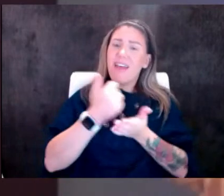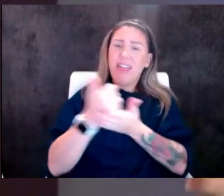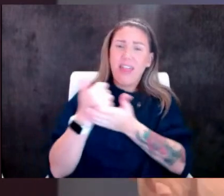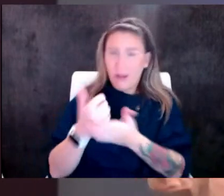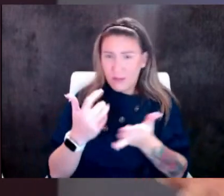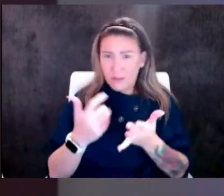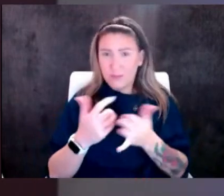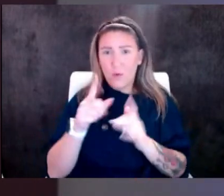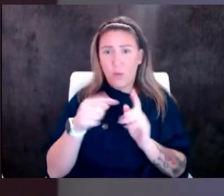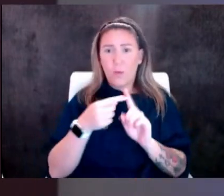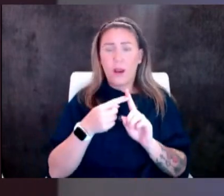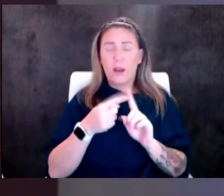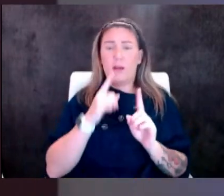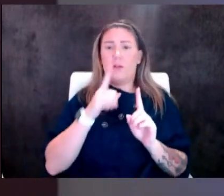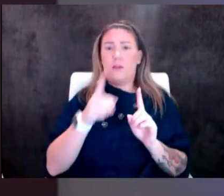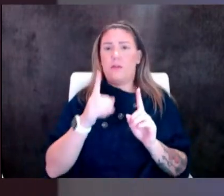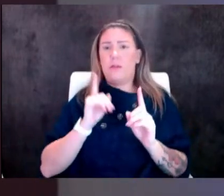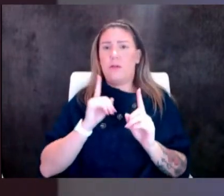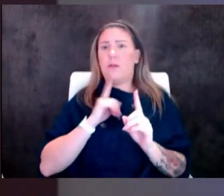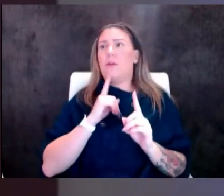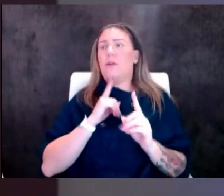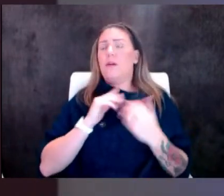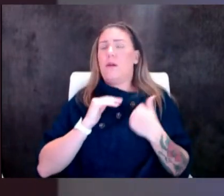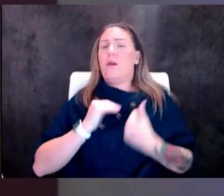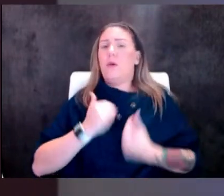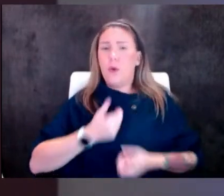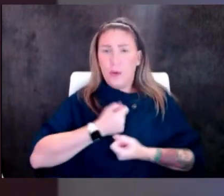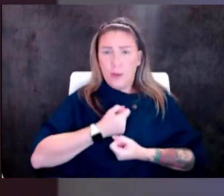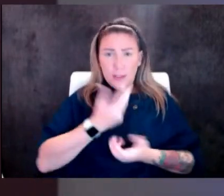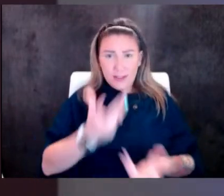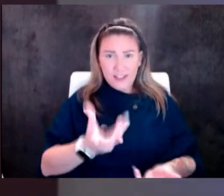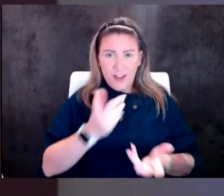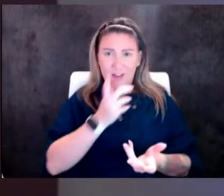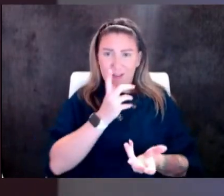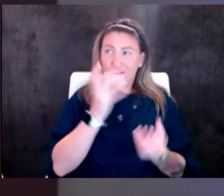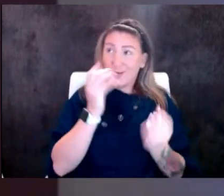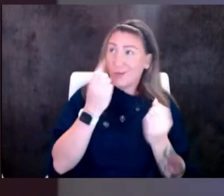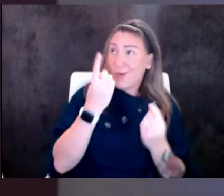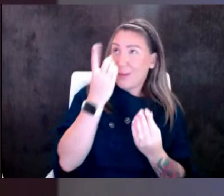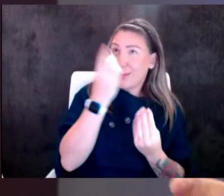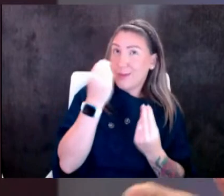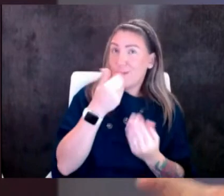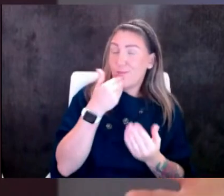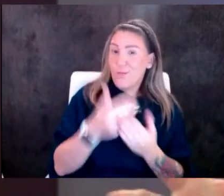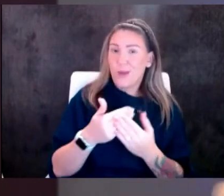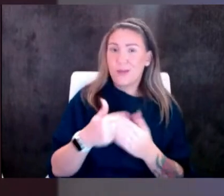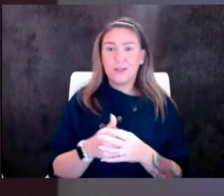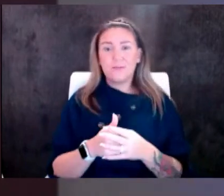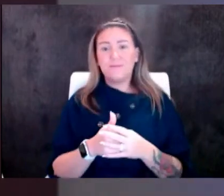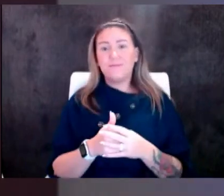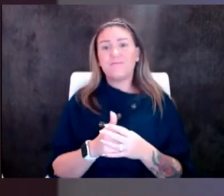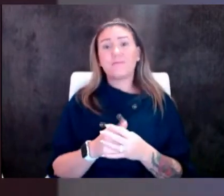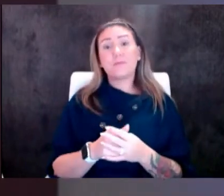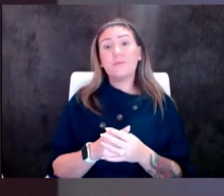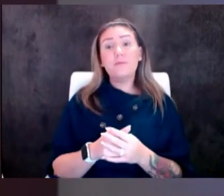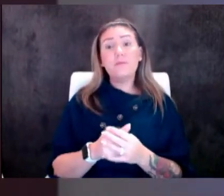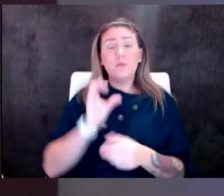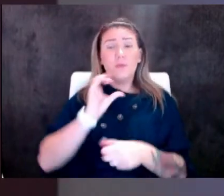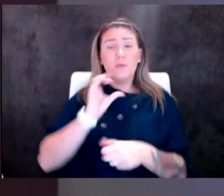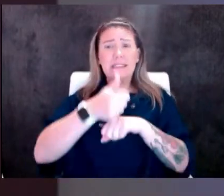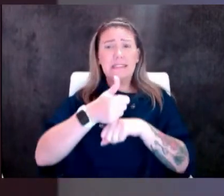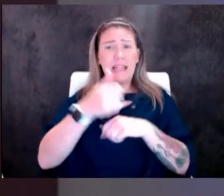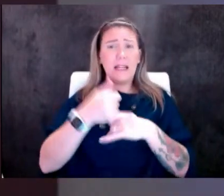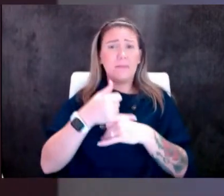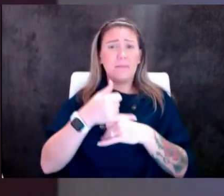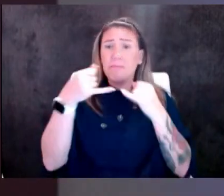hit those tired times, when those things when nobody's thinking very well. And it's like anything, set up the boundaries so that the chances